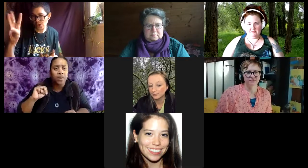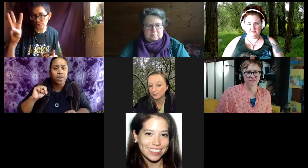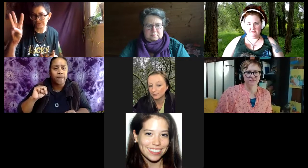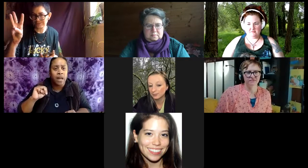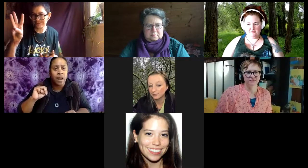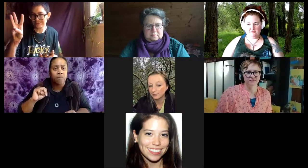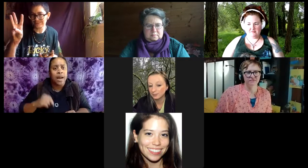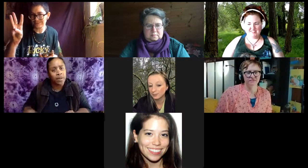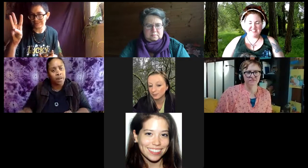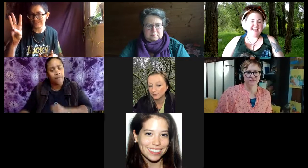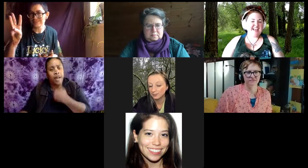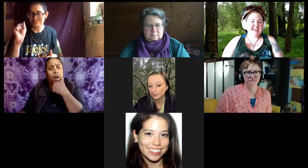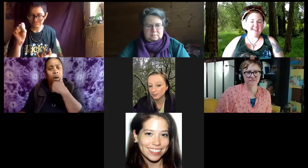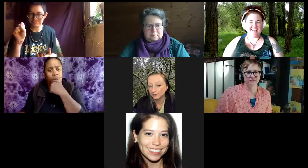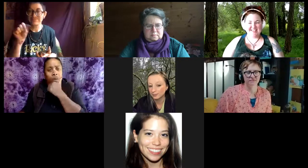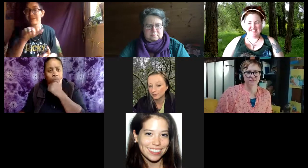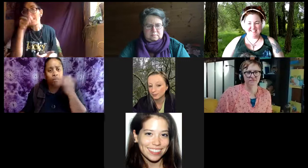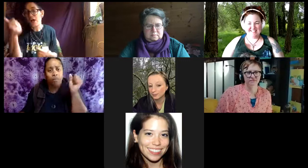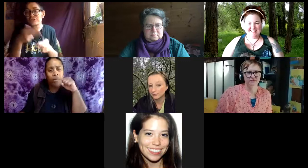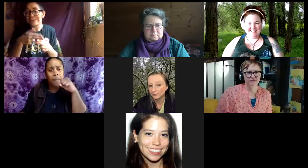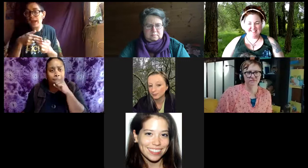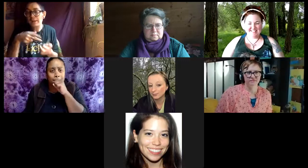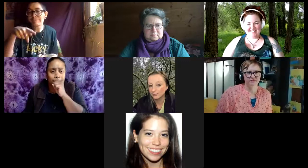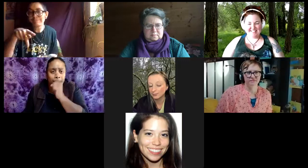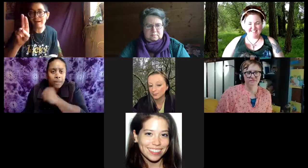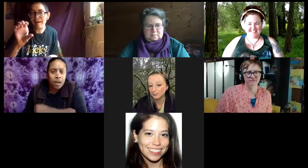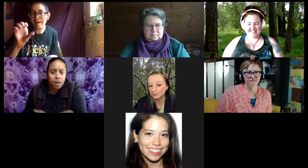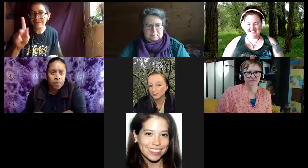Robin Goodfellow. Robin Goodfellow.